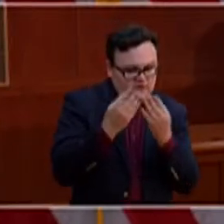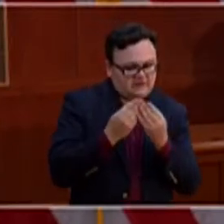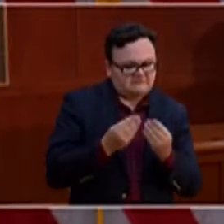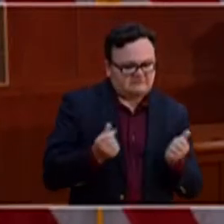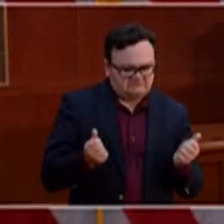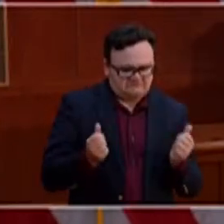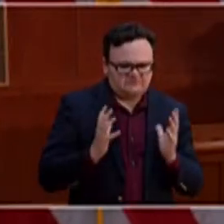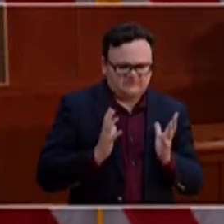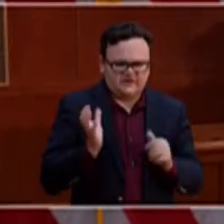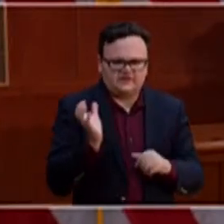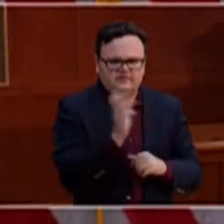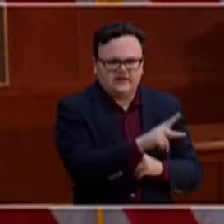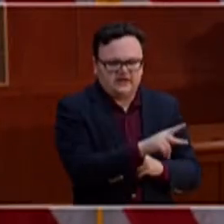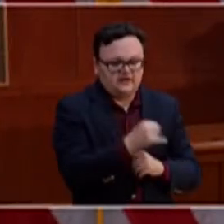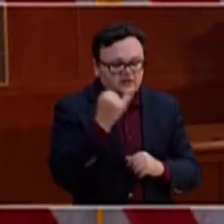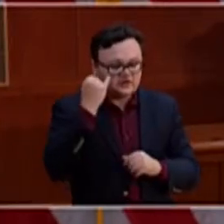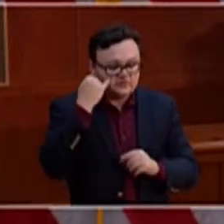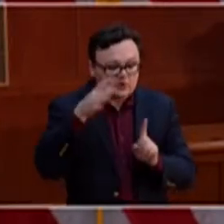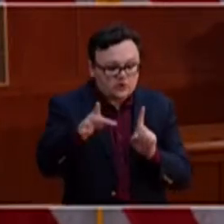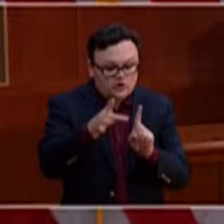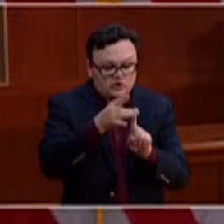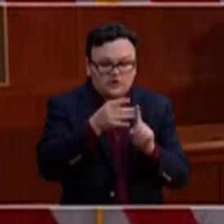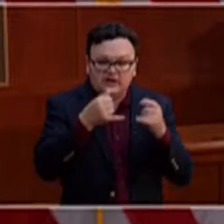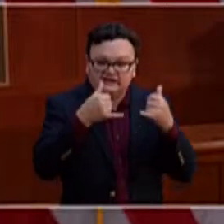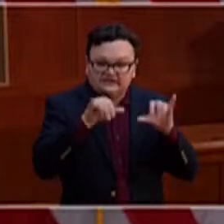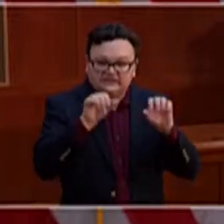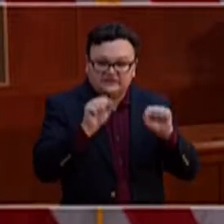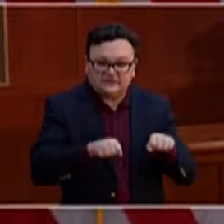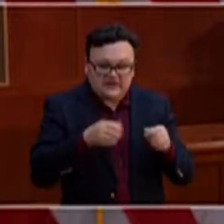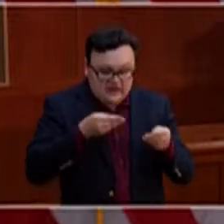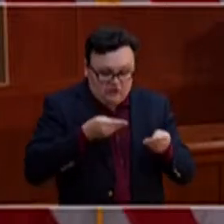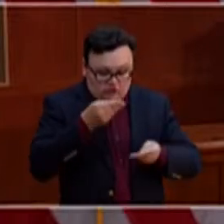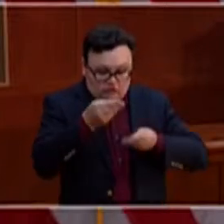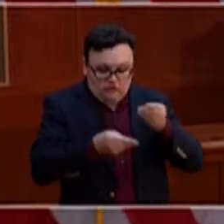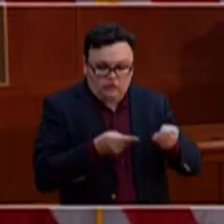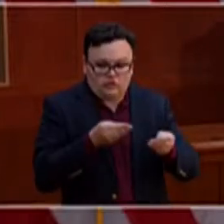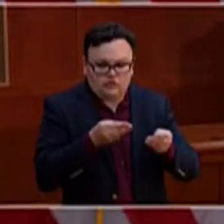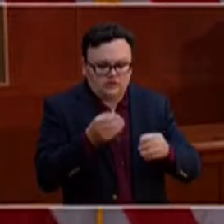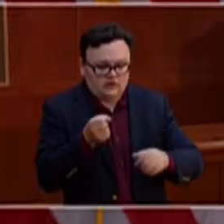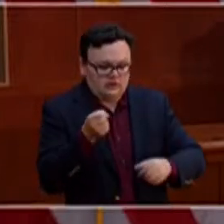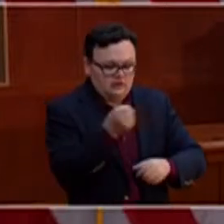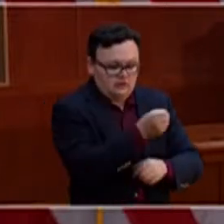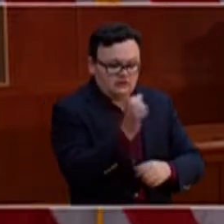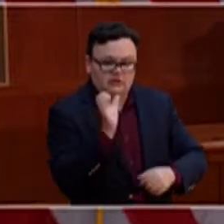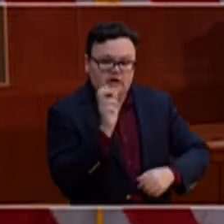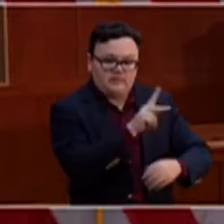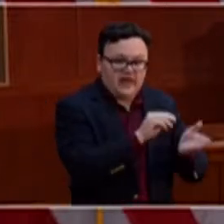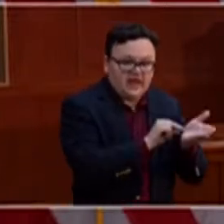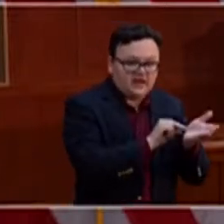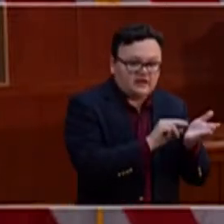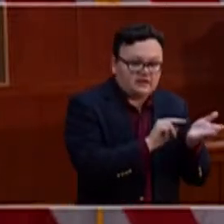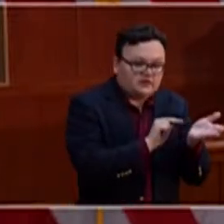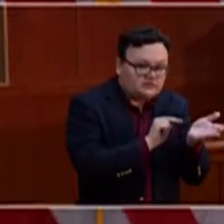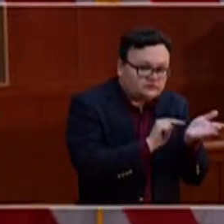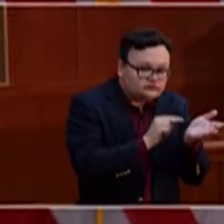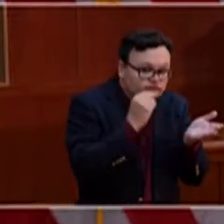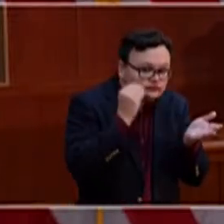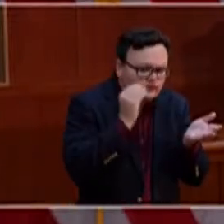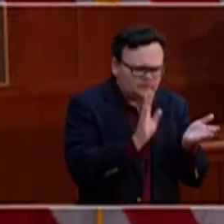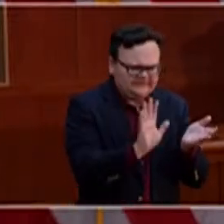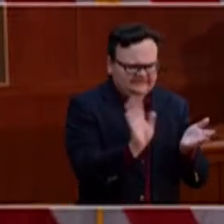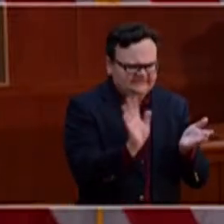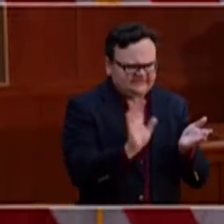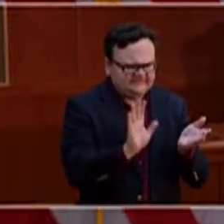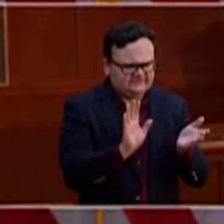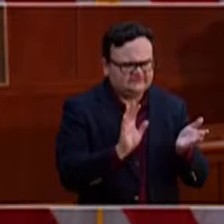contagious patient to be sent back into a long-term care facility that doesn't have the capability of appropriately isolating them. And so